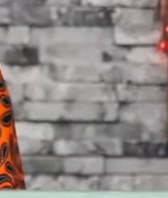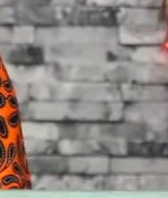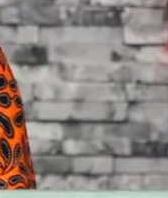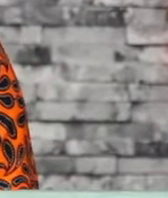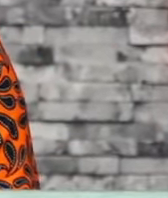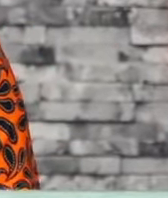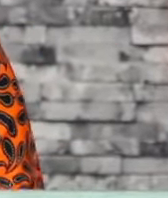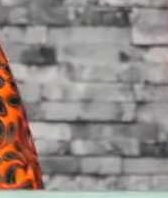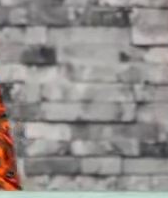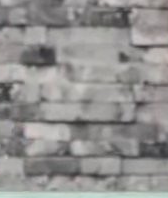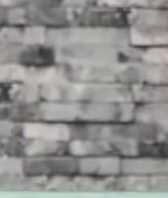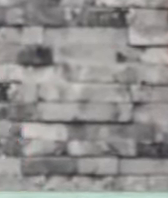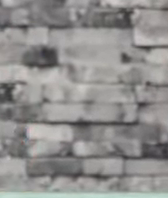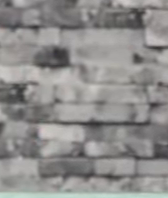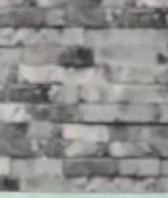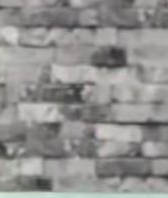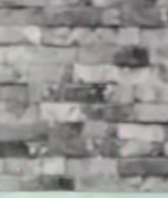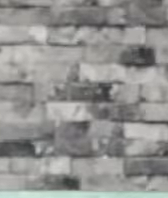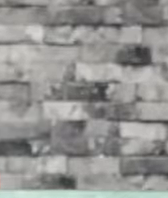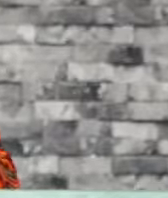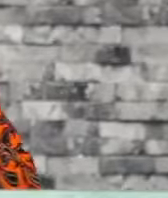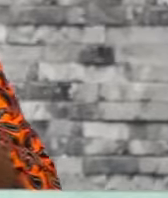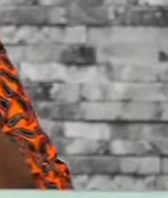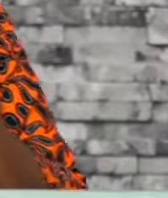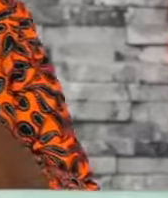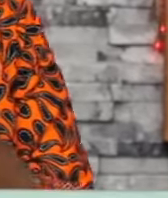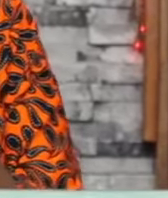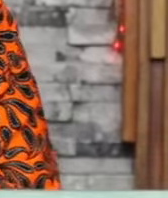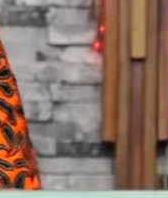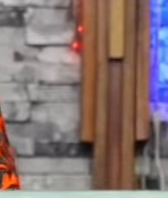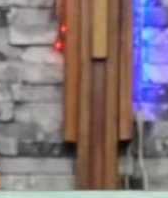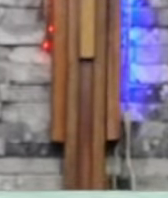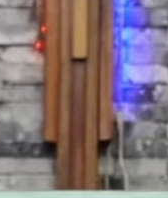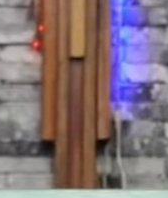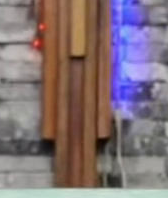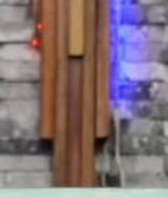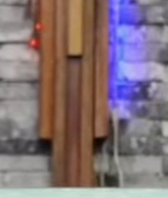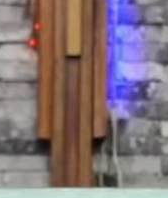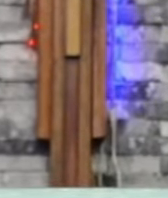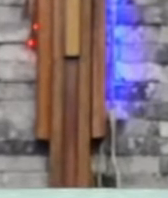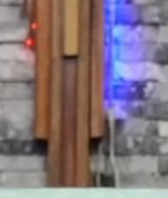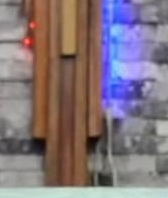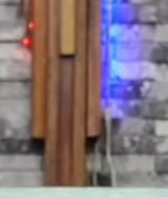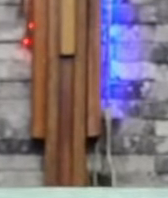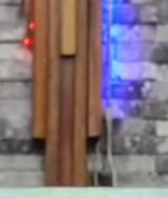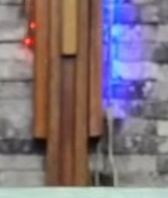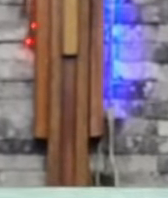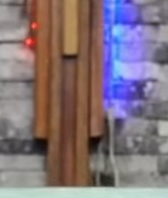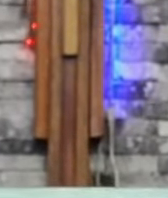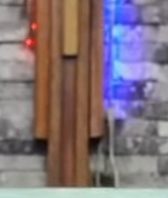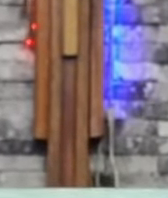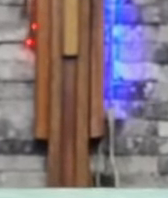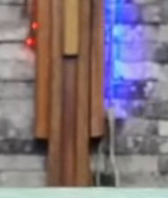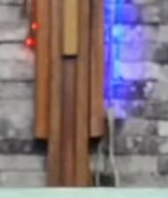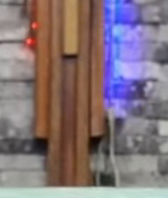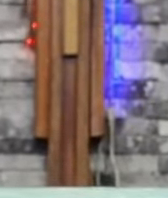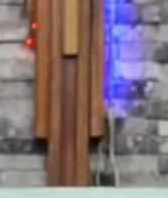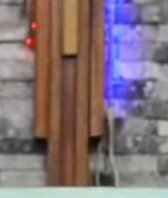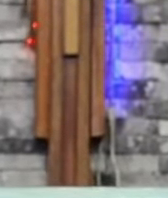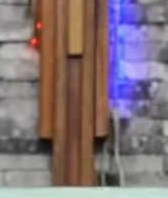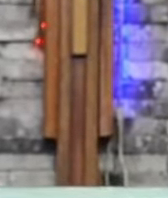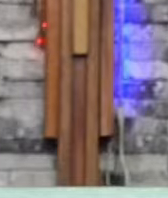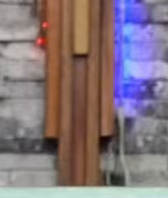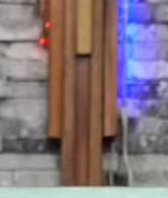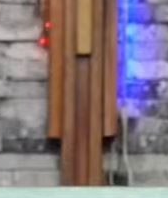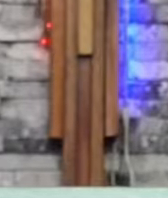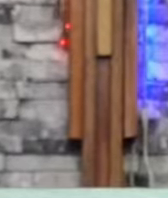kupumzika mahali. And he put his wife and the four daughters. Na akachukua mke wake na binti wake wanne. In the ship so that they can